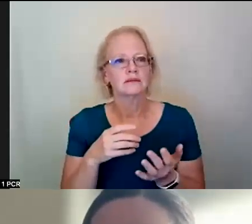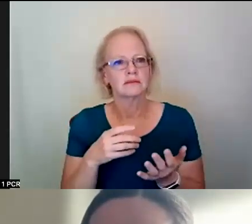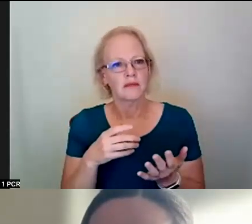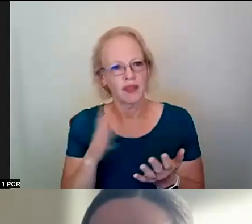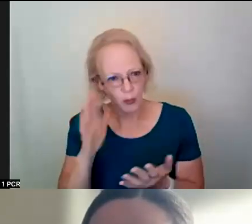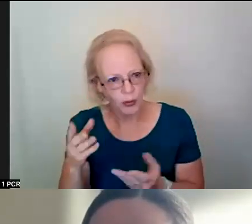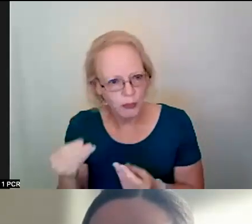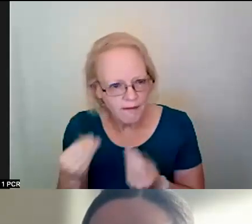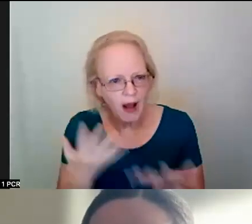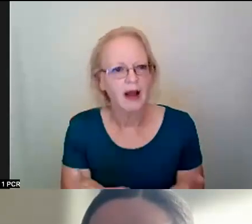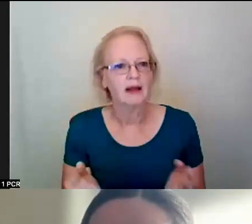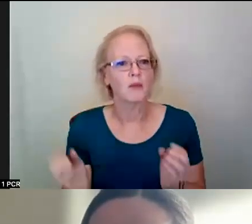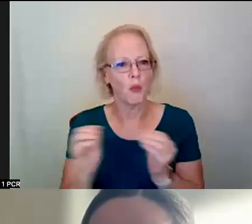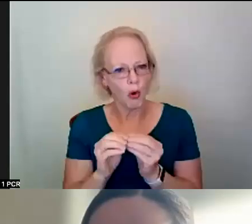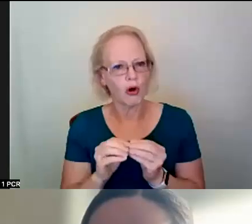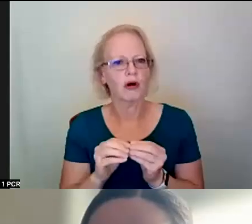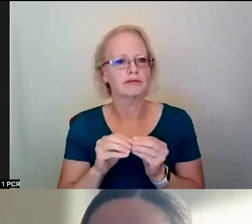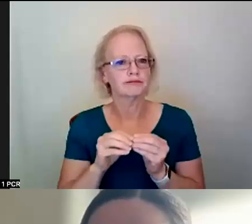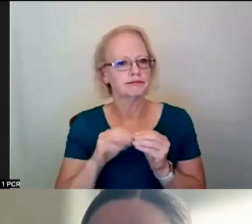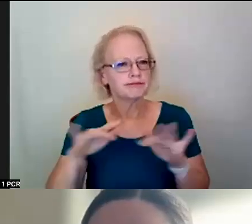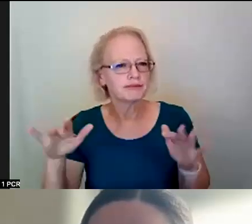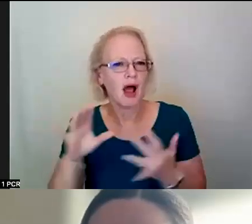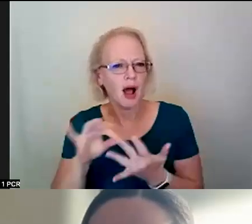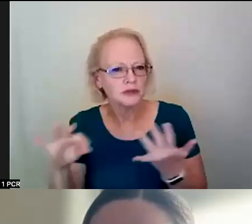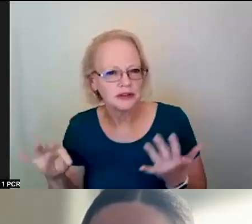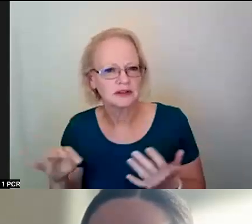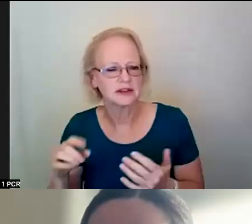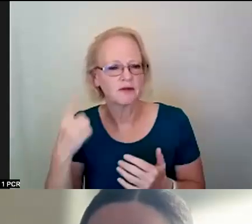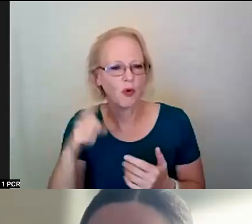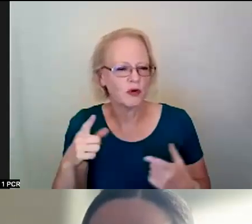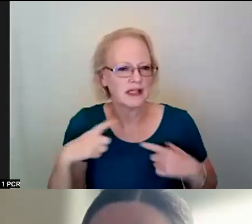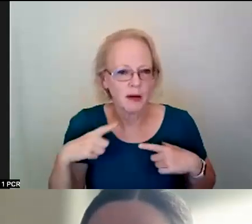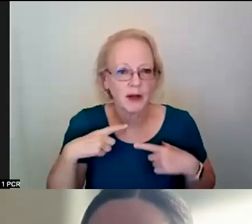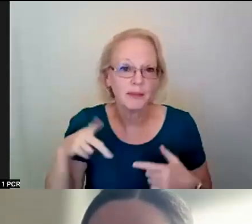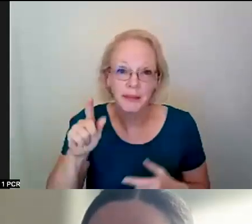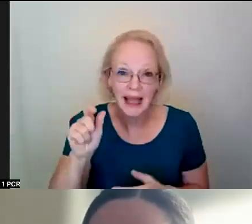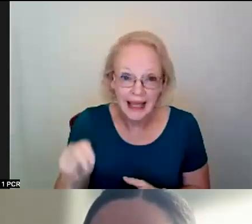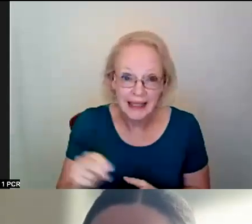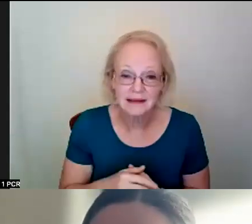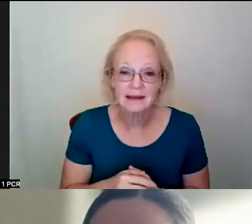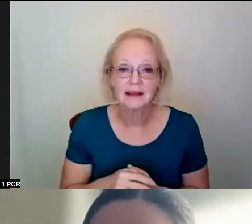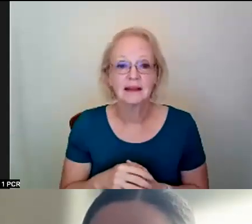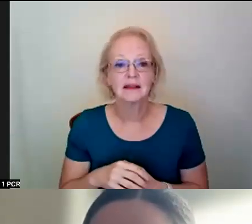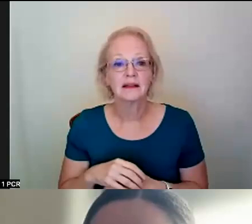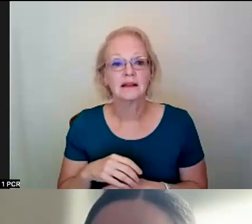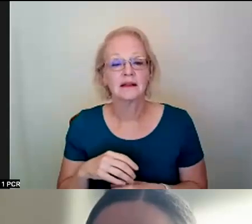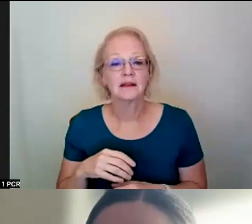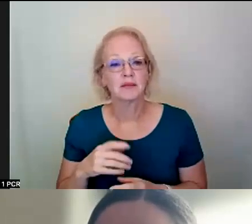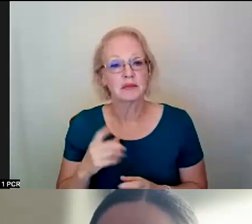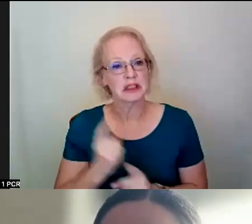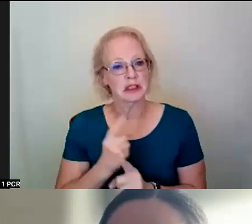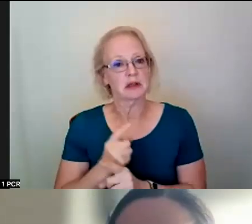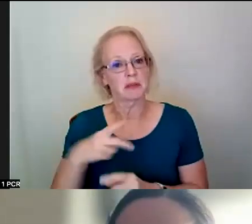provide more options under retirement plans, DC plans that pay income,